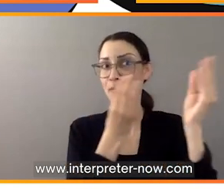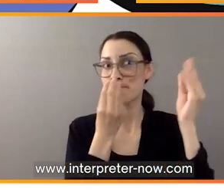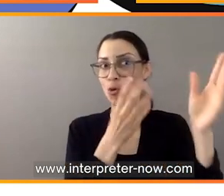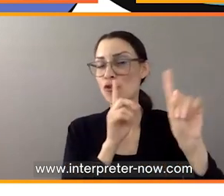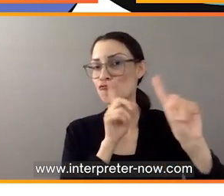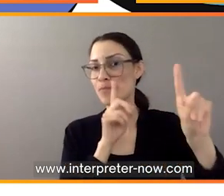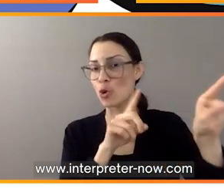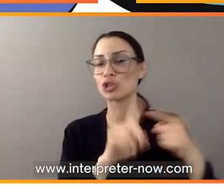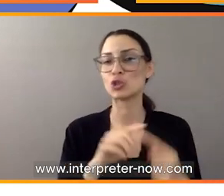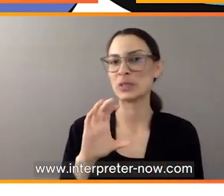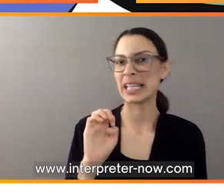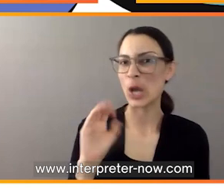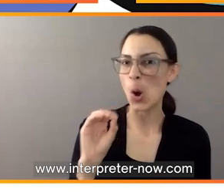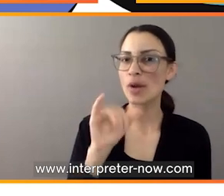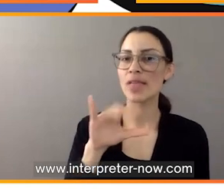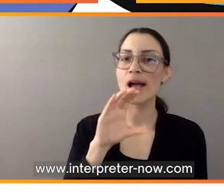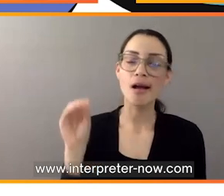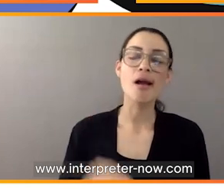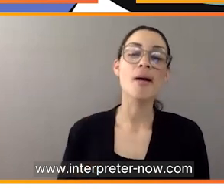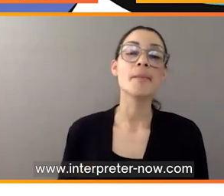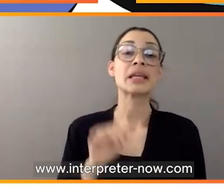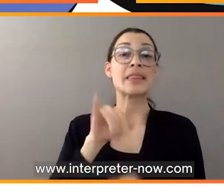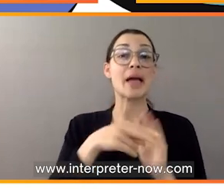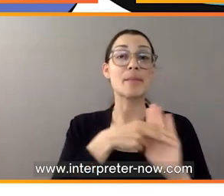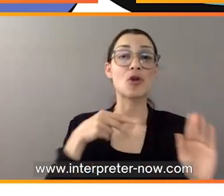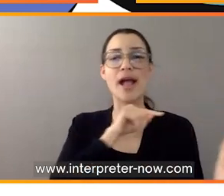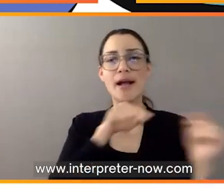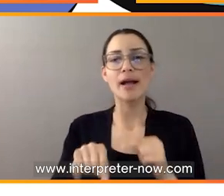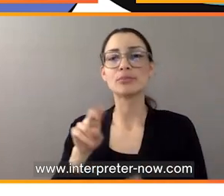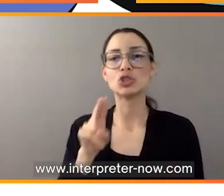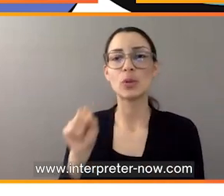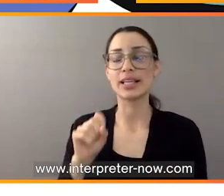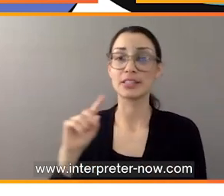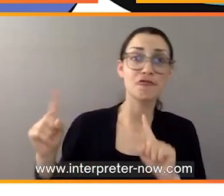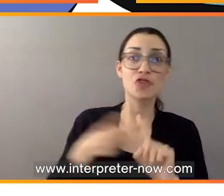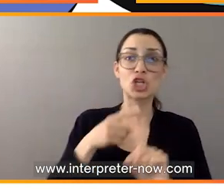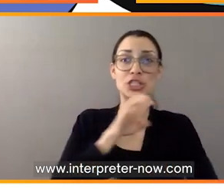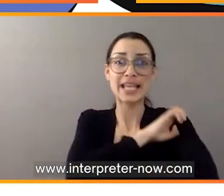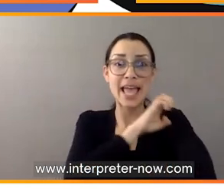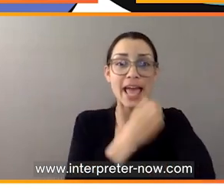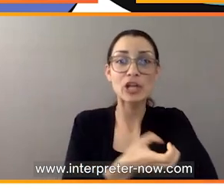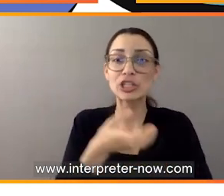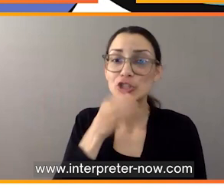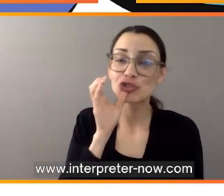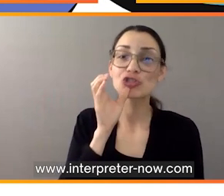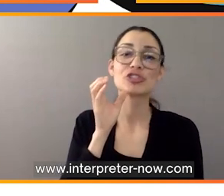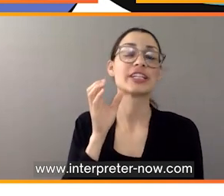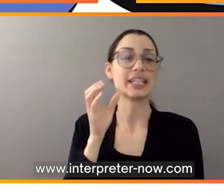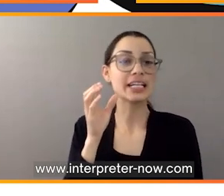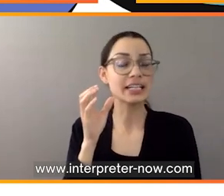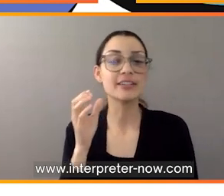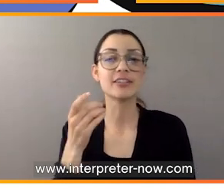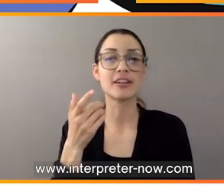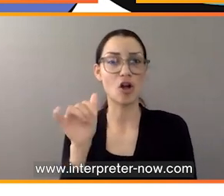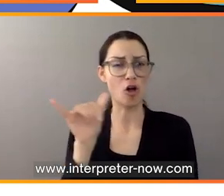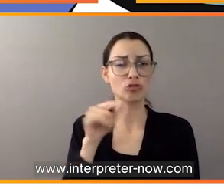a category creator. It was also part of a privately owned company. It still is. That's based in Austria. And it was a small part of the